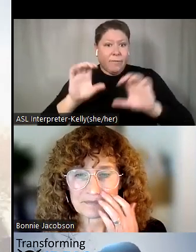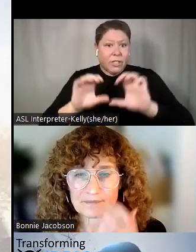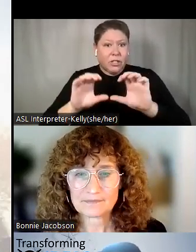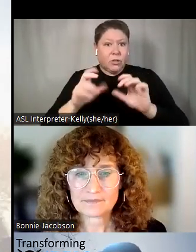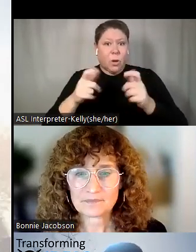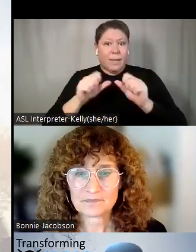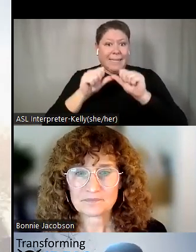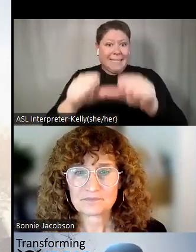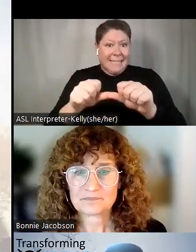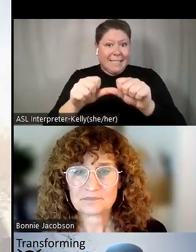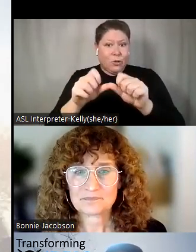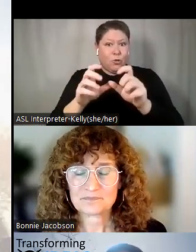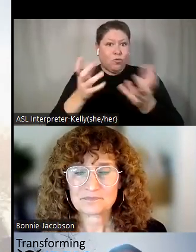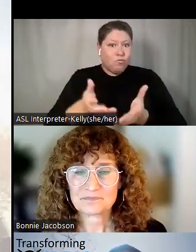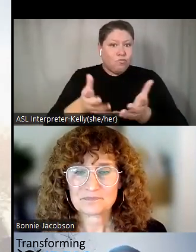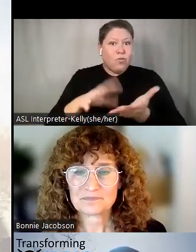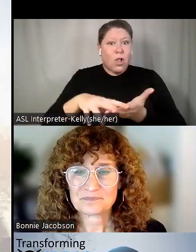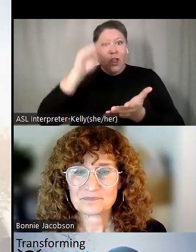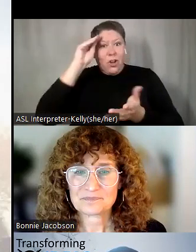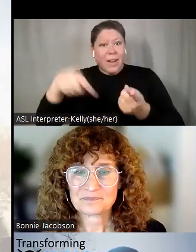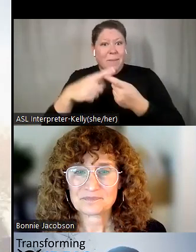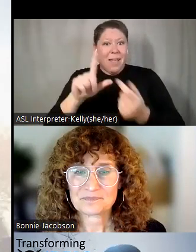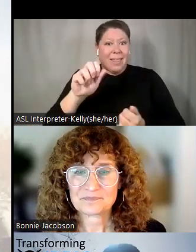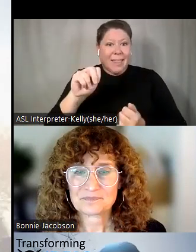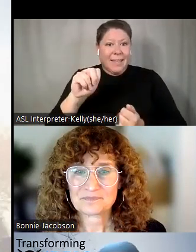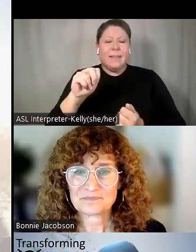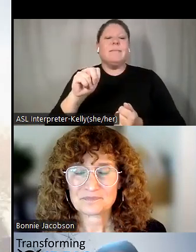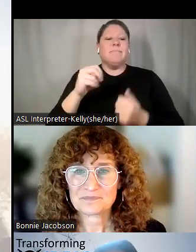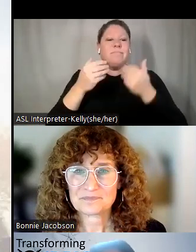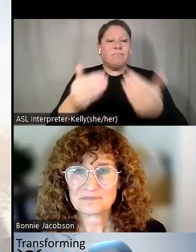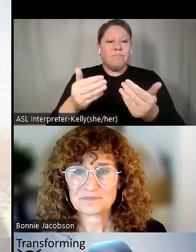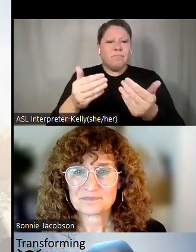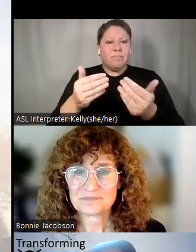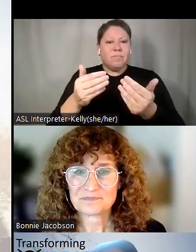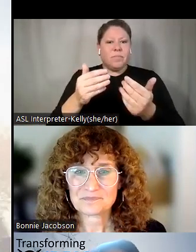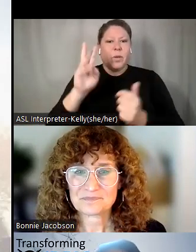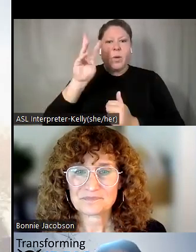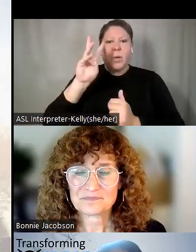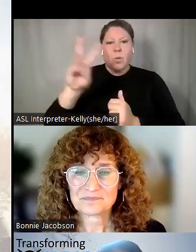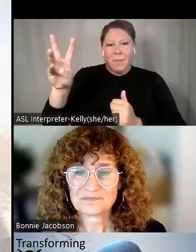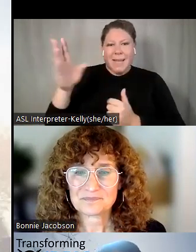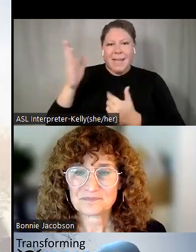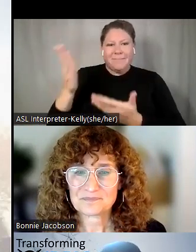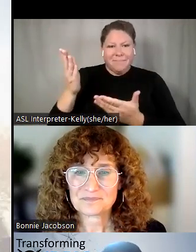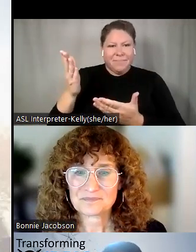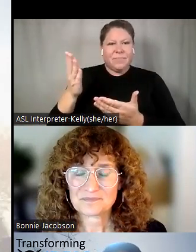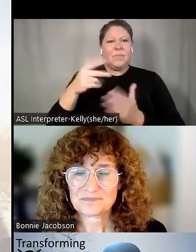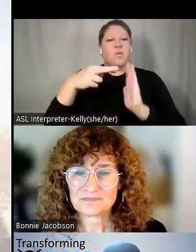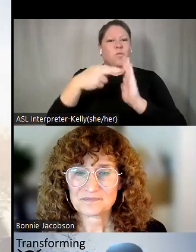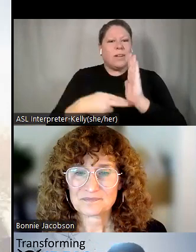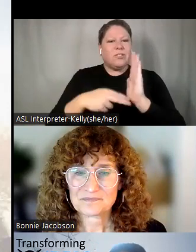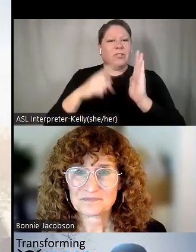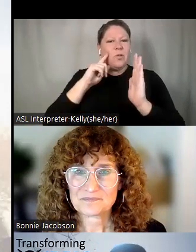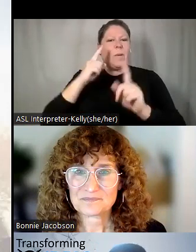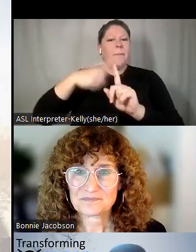conversation on lean and continuous improvement, please look to our results.wa.gov website. You can register for our